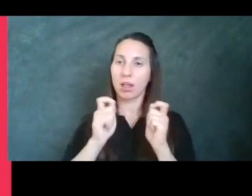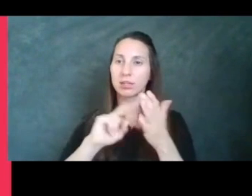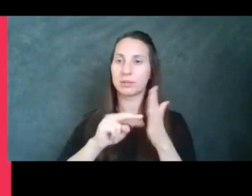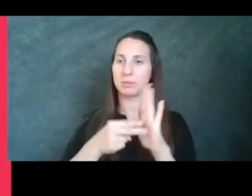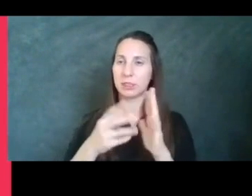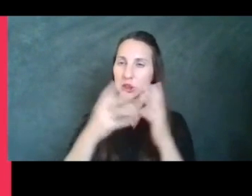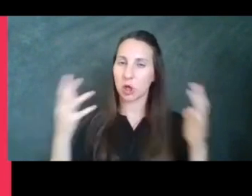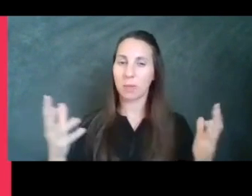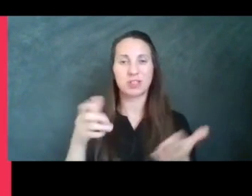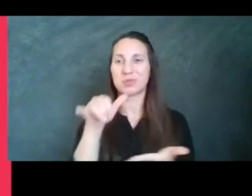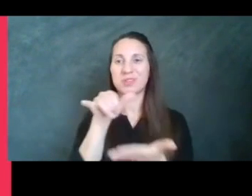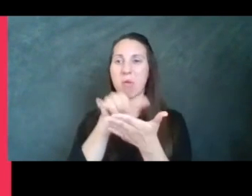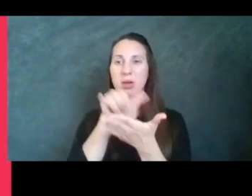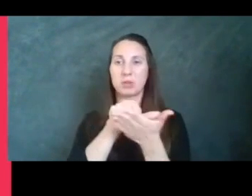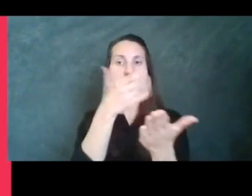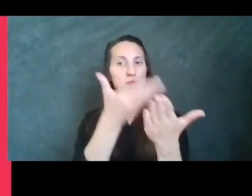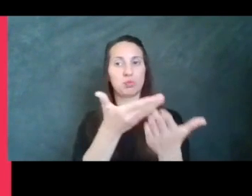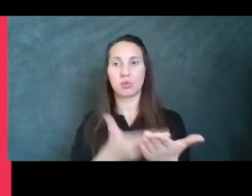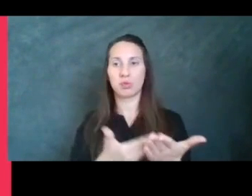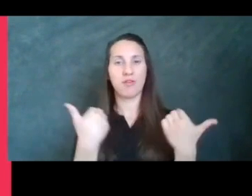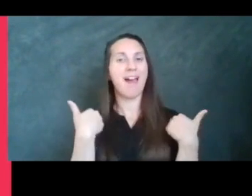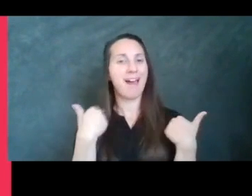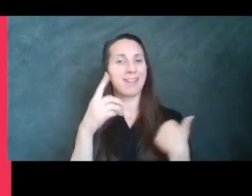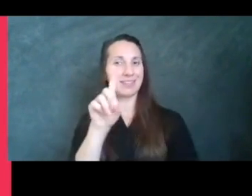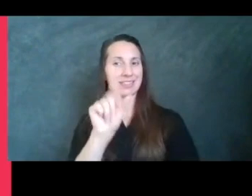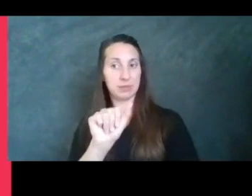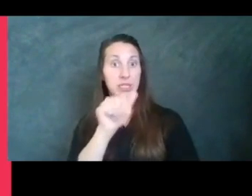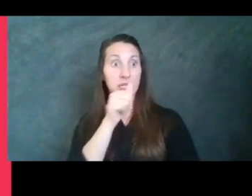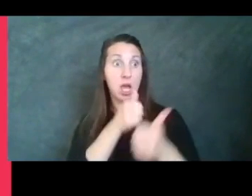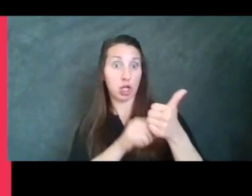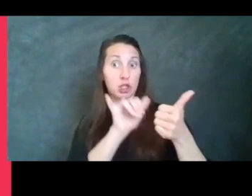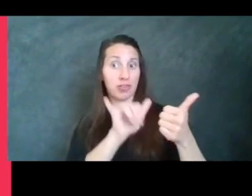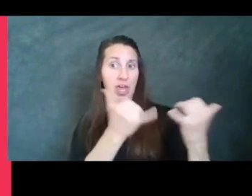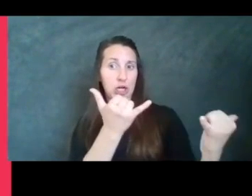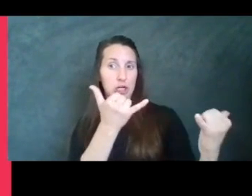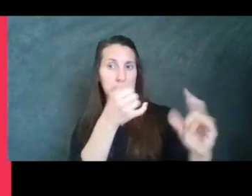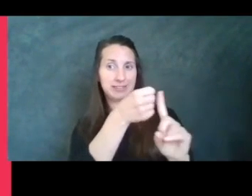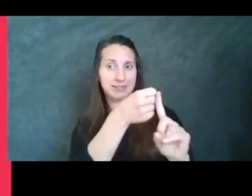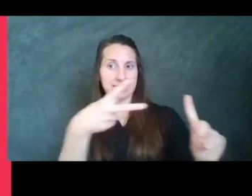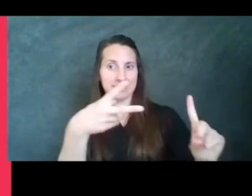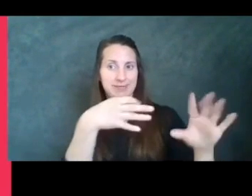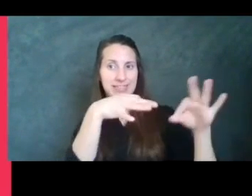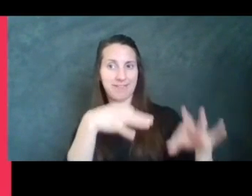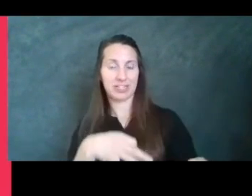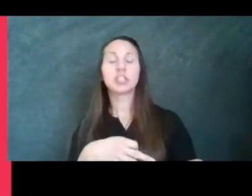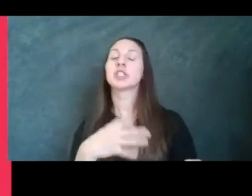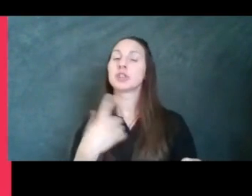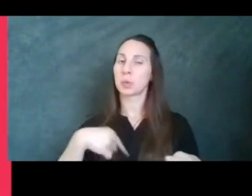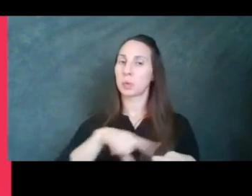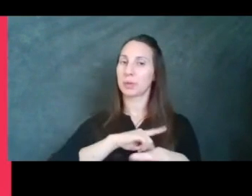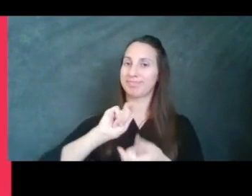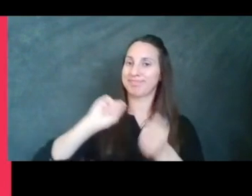you had a disability under the definition of the ADA. So they amended the act to make it